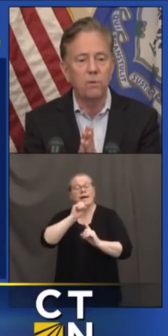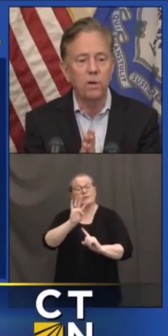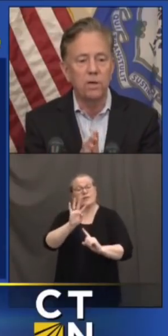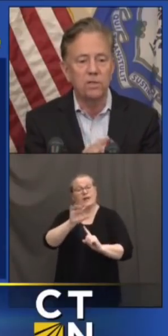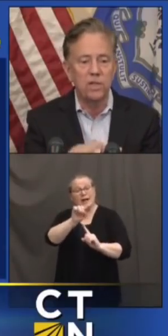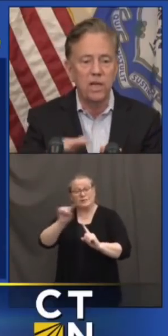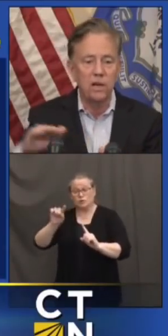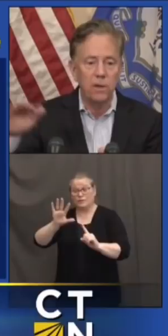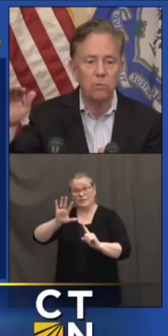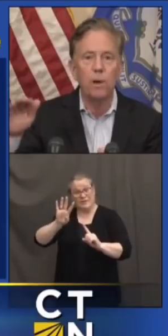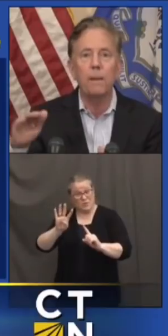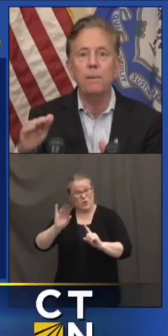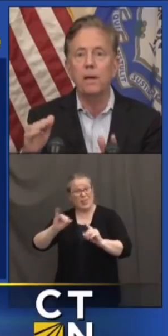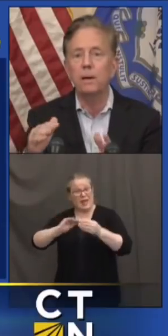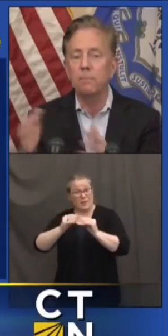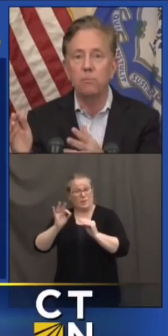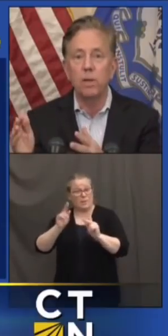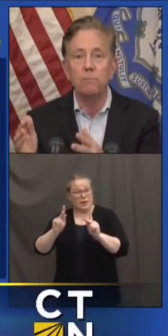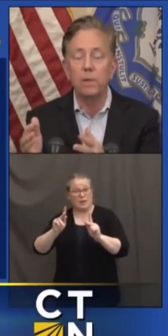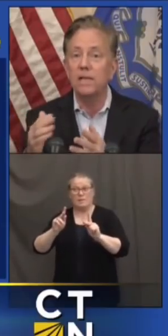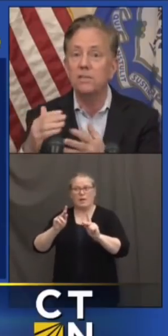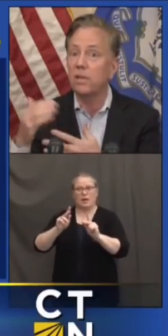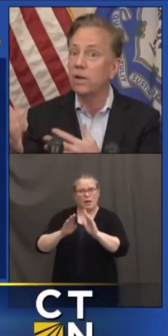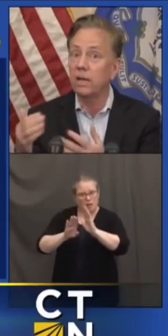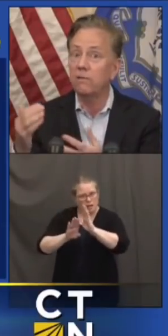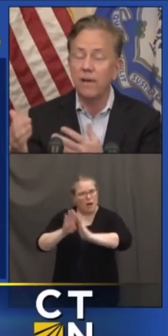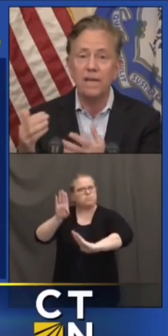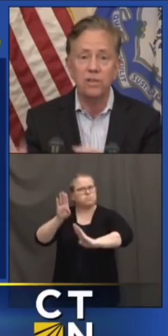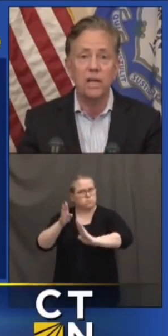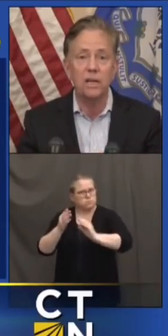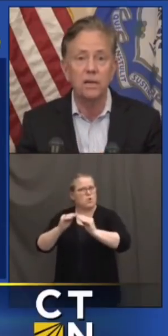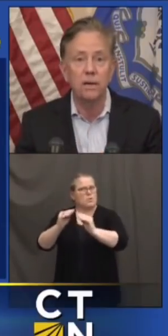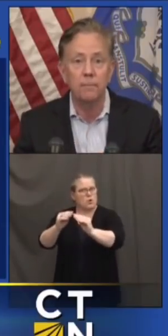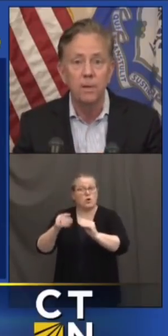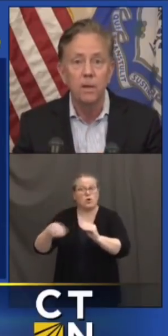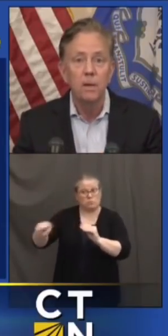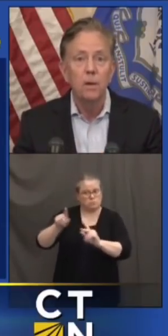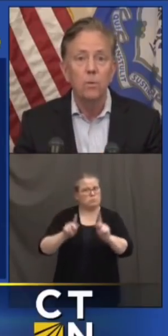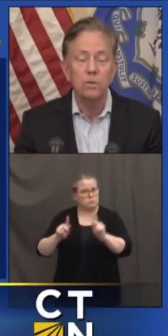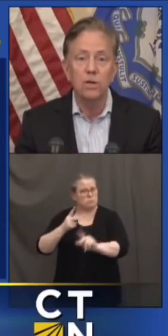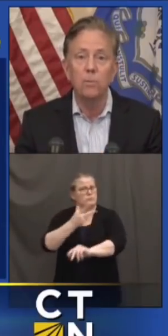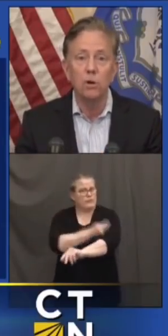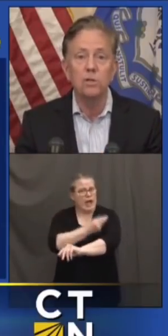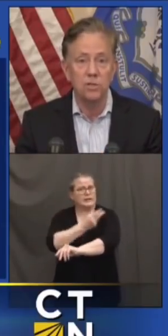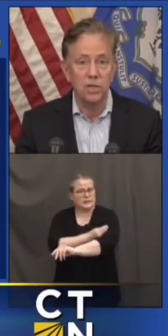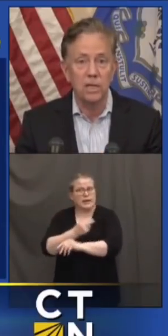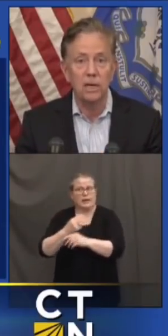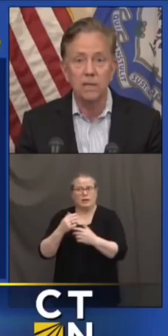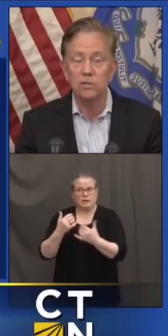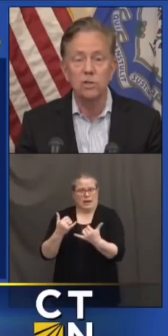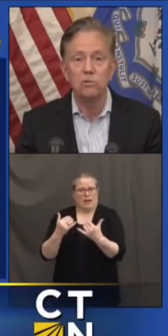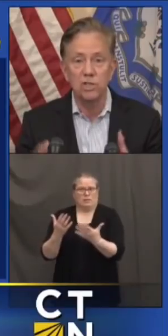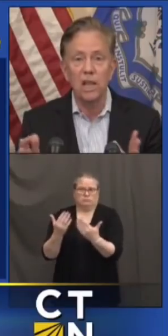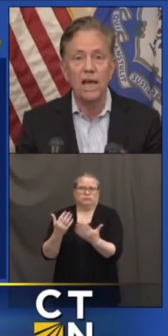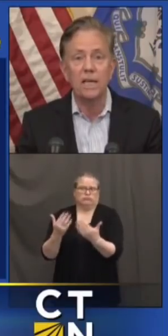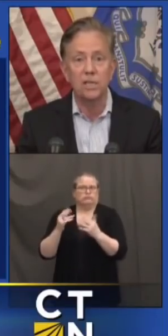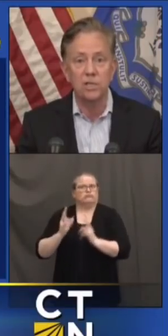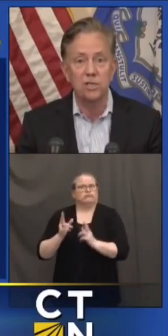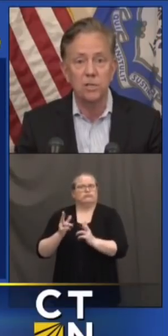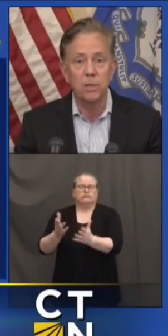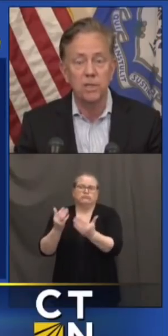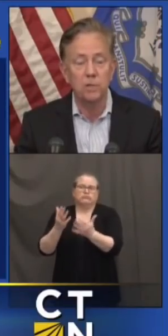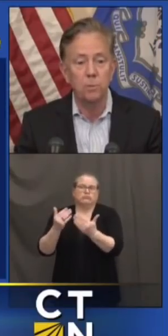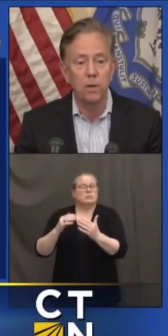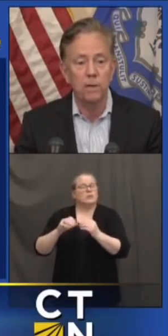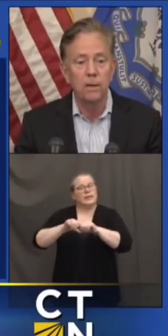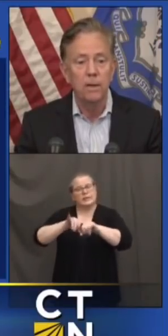54. You can see how they're ramping up. I'm really pleased that they're getting vaccinated with some urgency. There's no slack in the